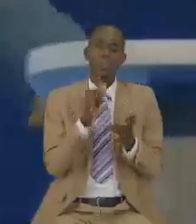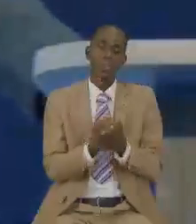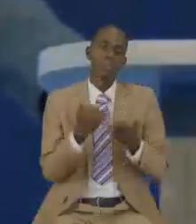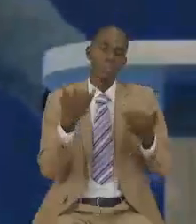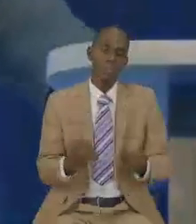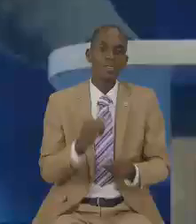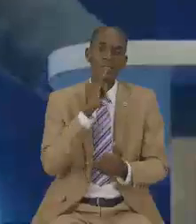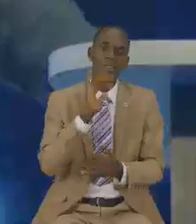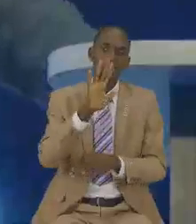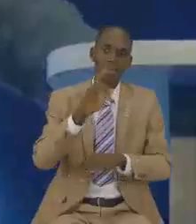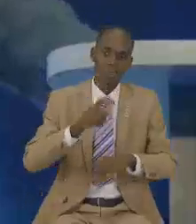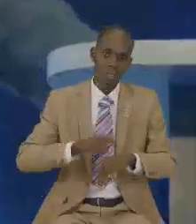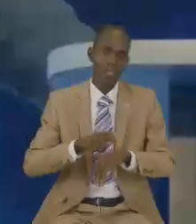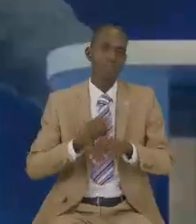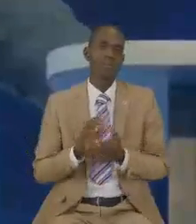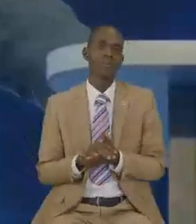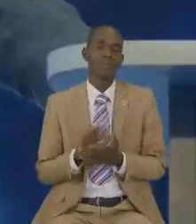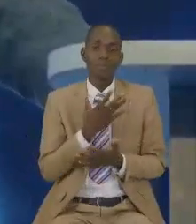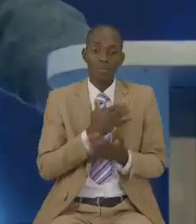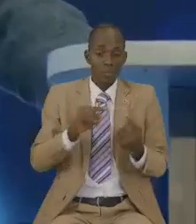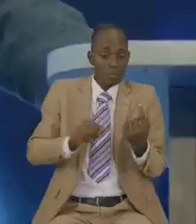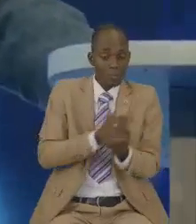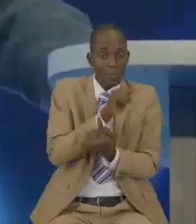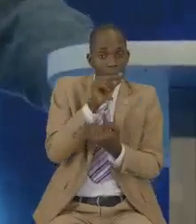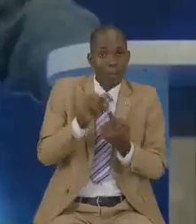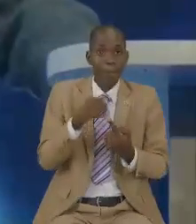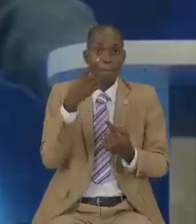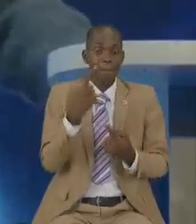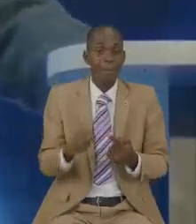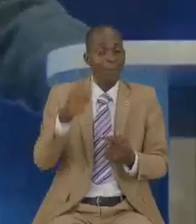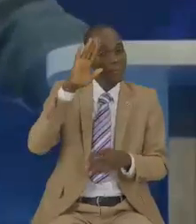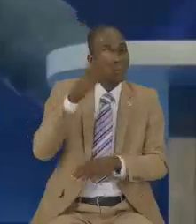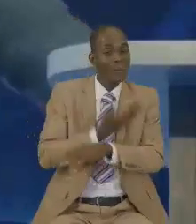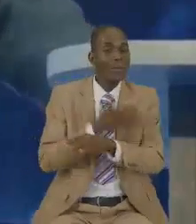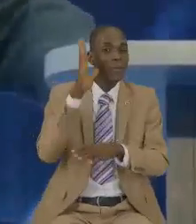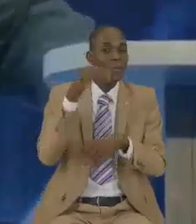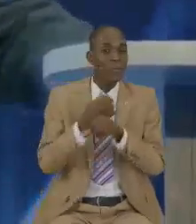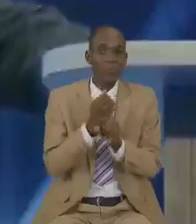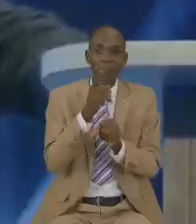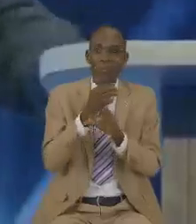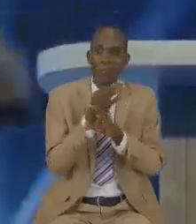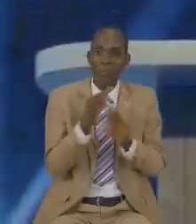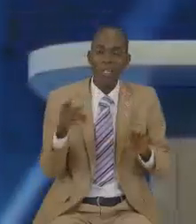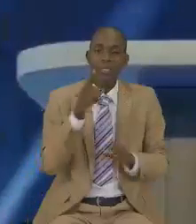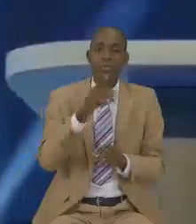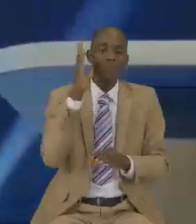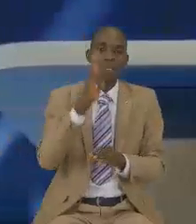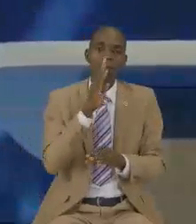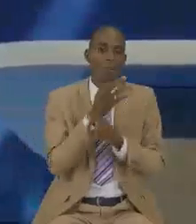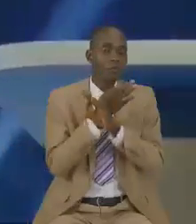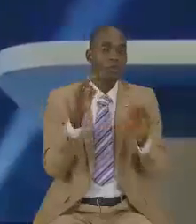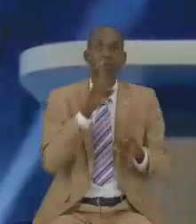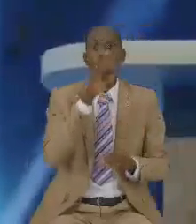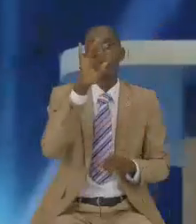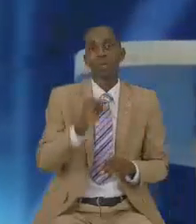time. And when the Son shall make you free, he shall be free indeed. And then